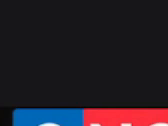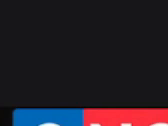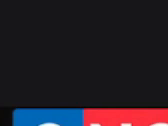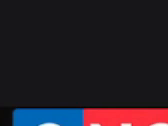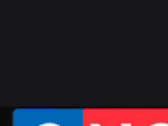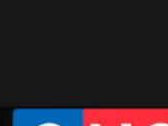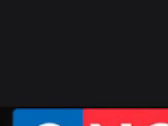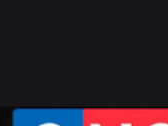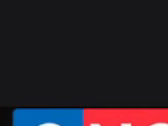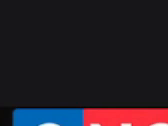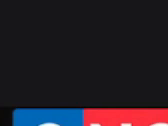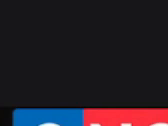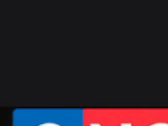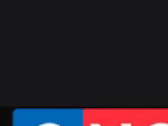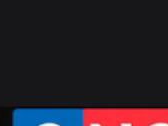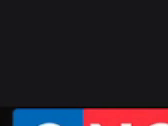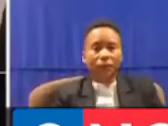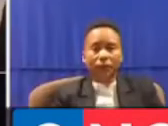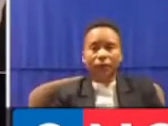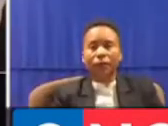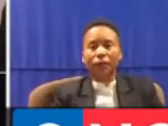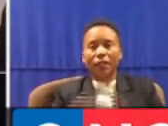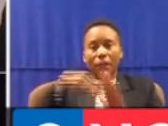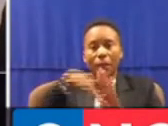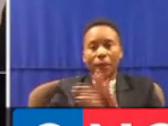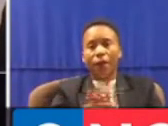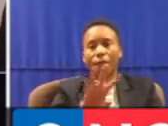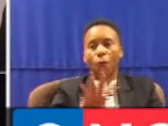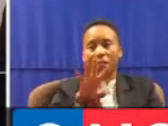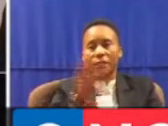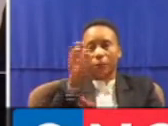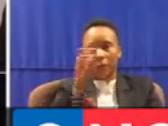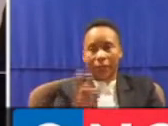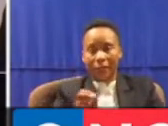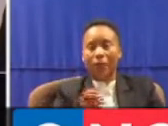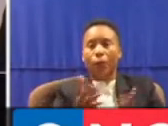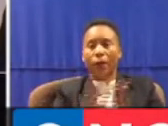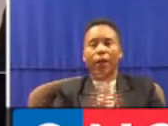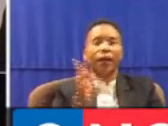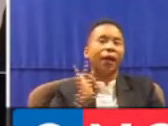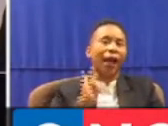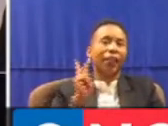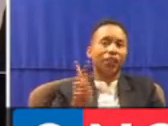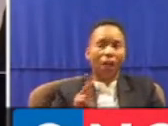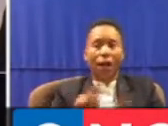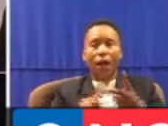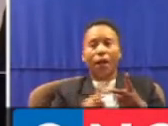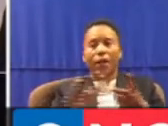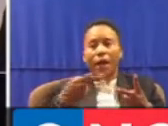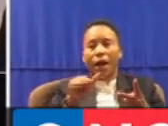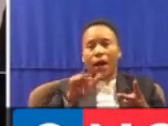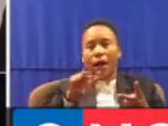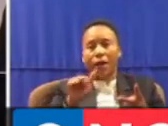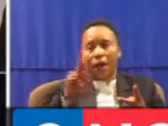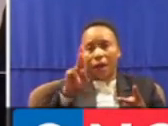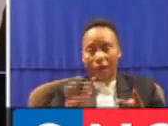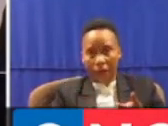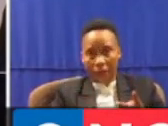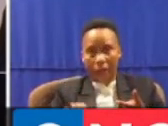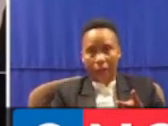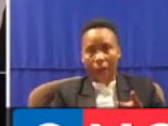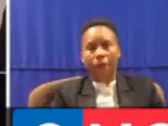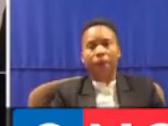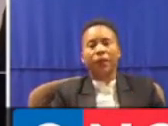60% in Kraaifontein, and it's down 14% in Khayelitsha and Harare. Even as it's gone up all around the